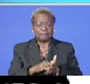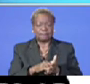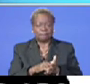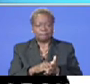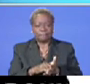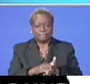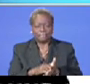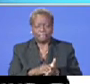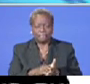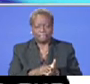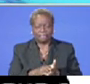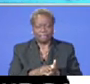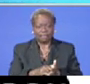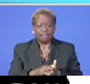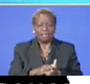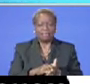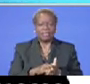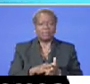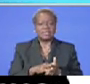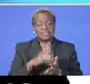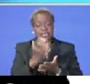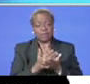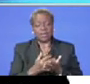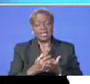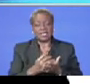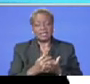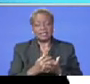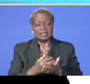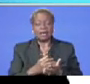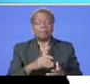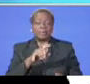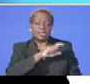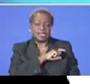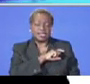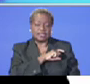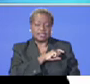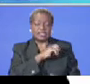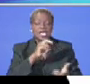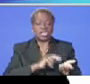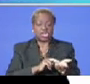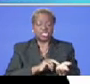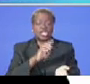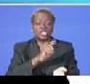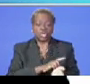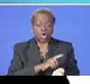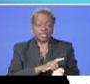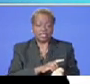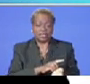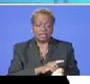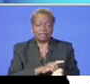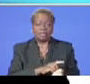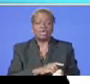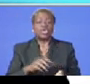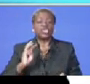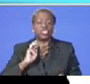priority. All of our essential workers, if you're a police officer, a nurse, a doctor, you're considered priority.